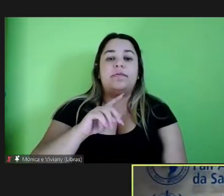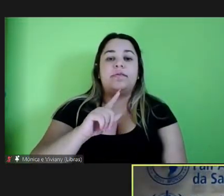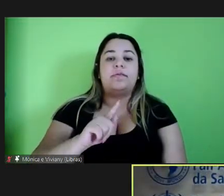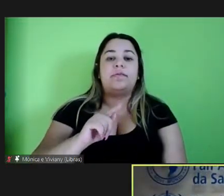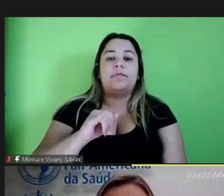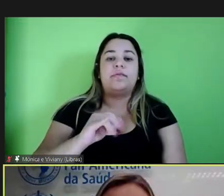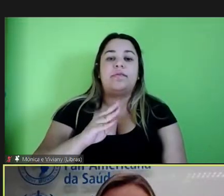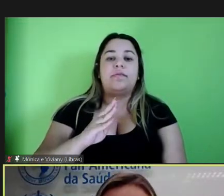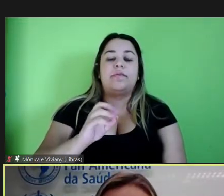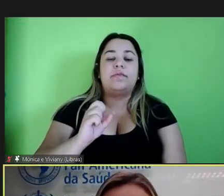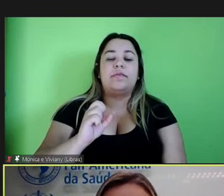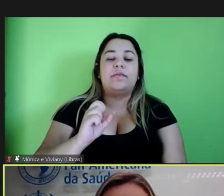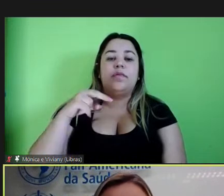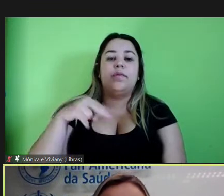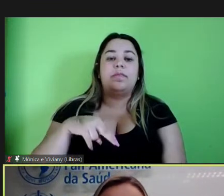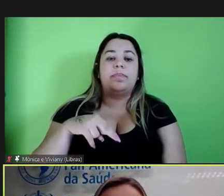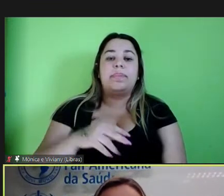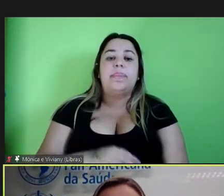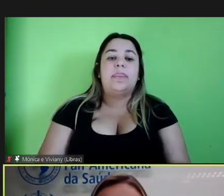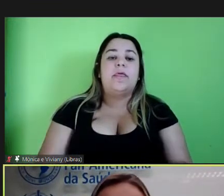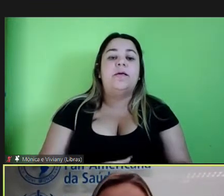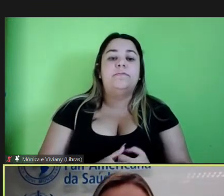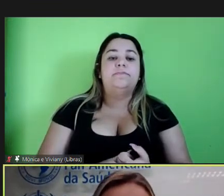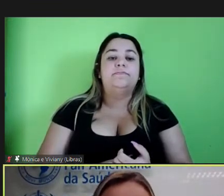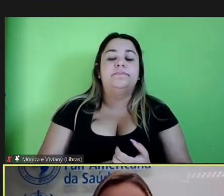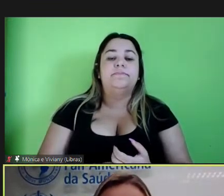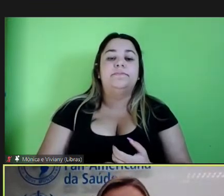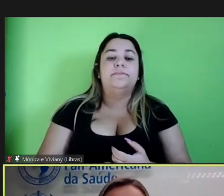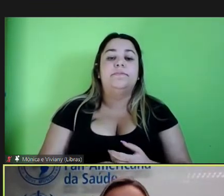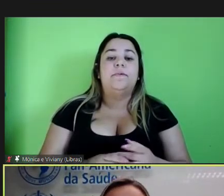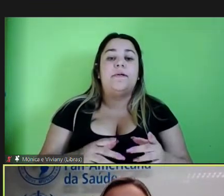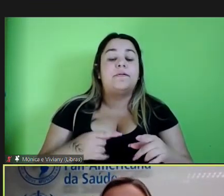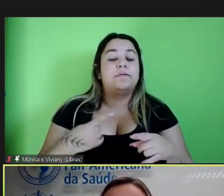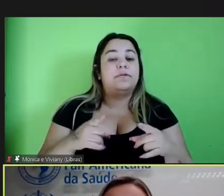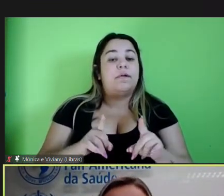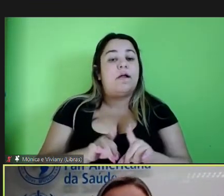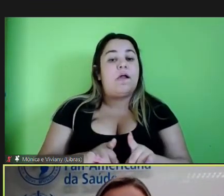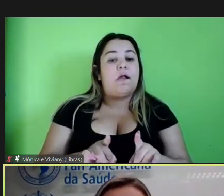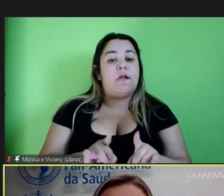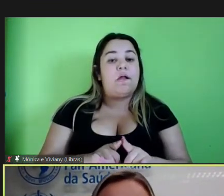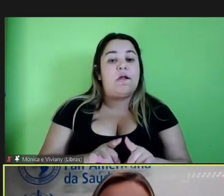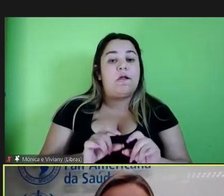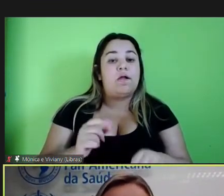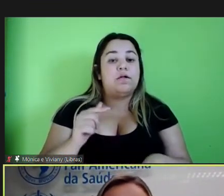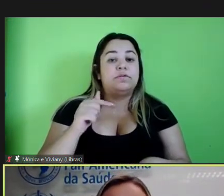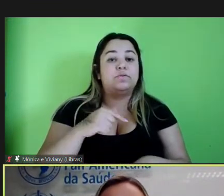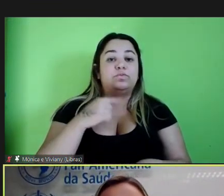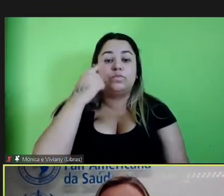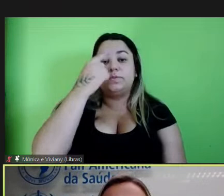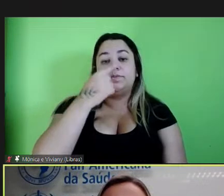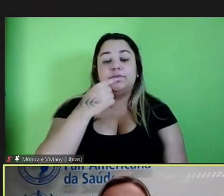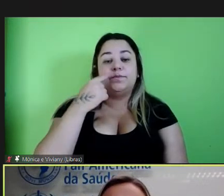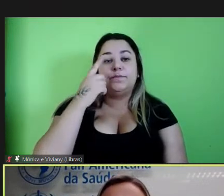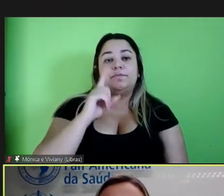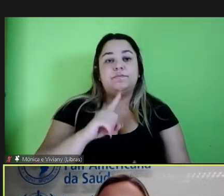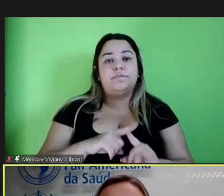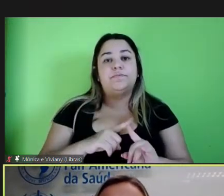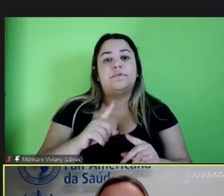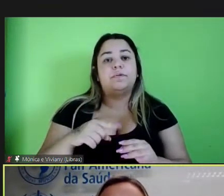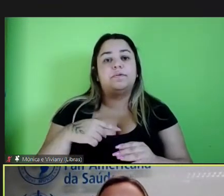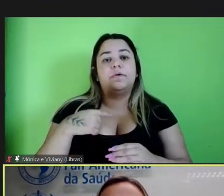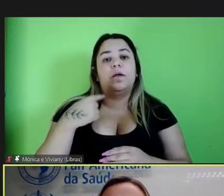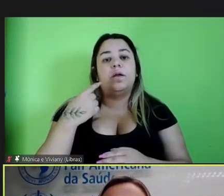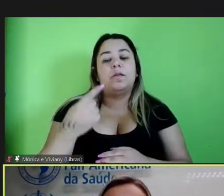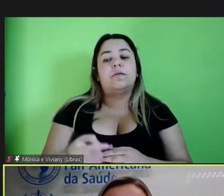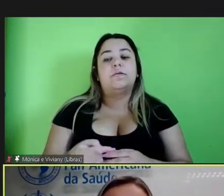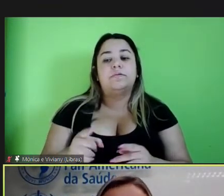Blackshot. Thank you, Dr. James Blackshot. Sorry for interrupting because of the